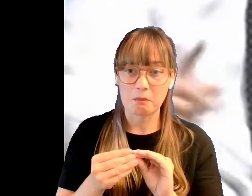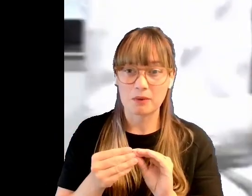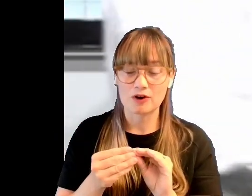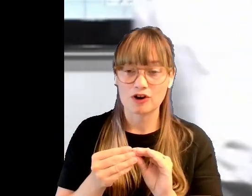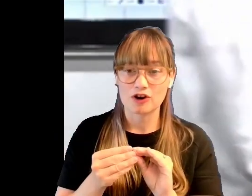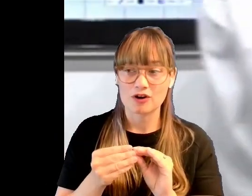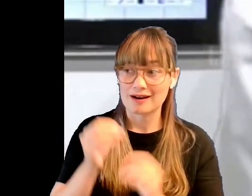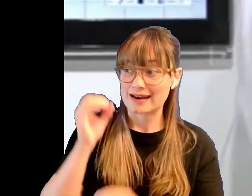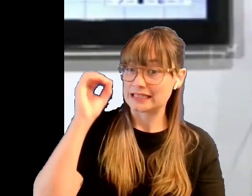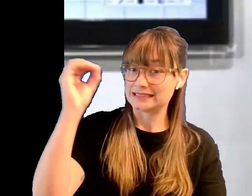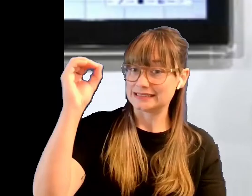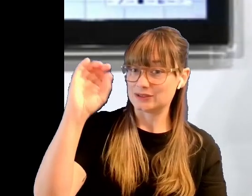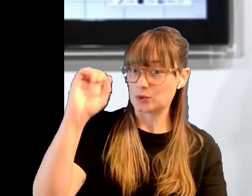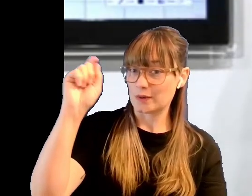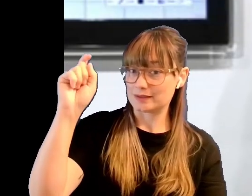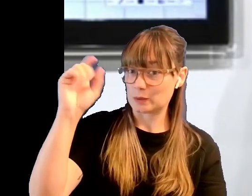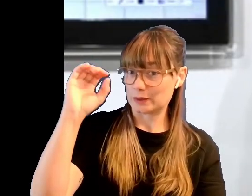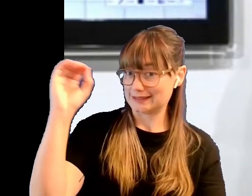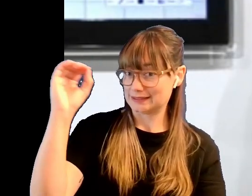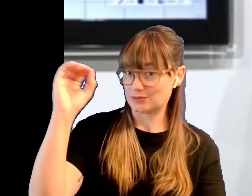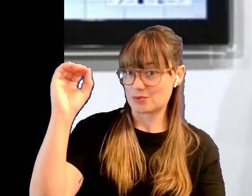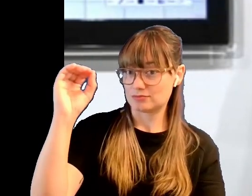power is